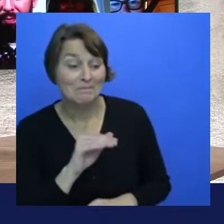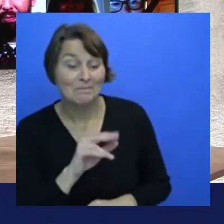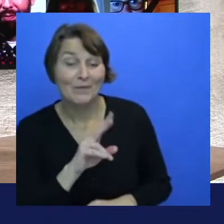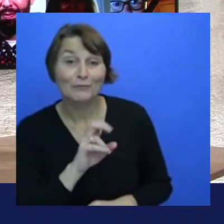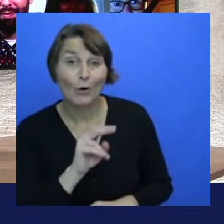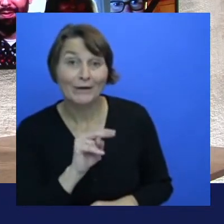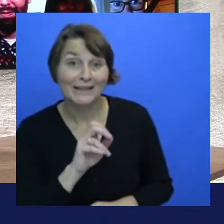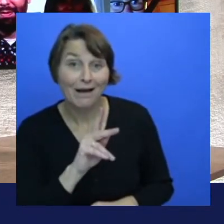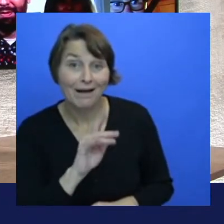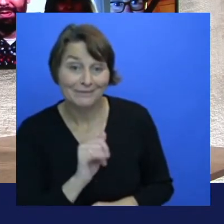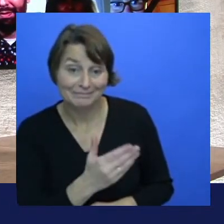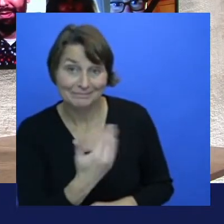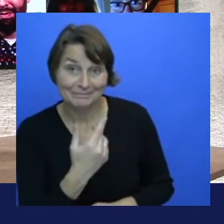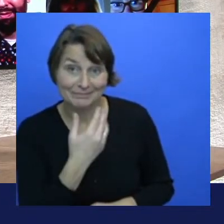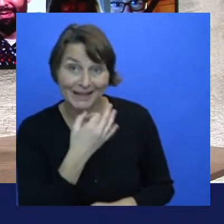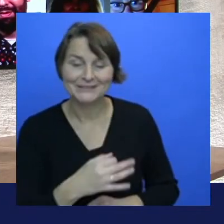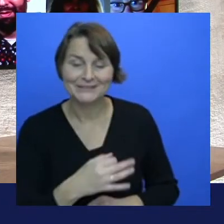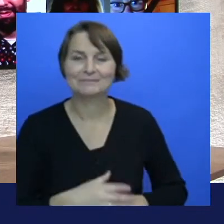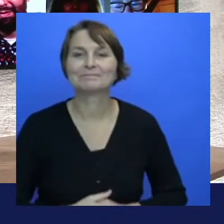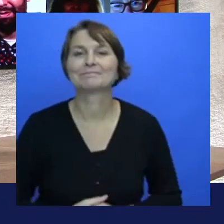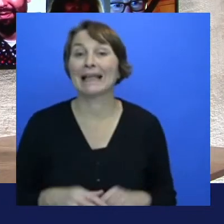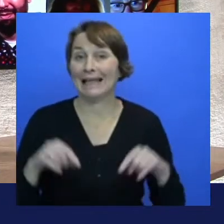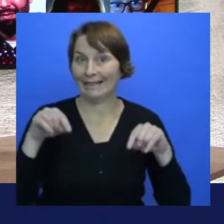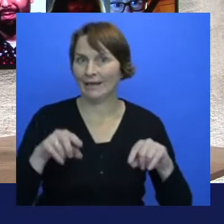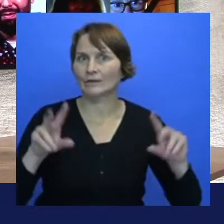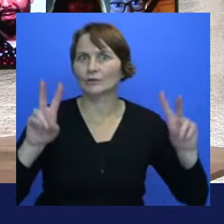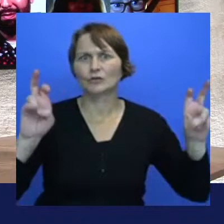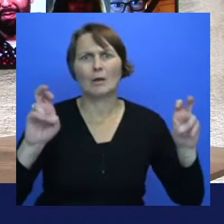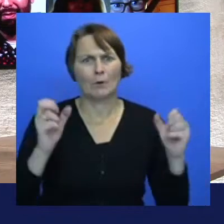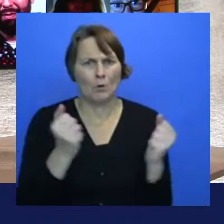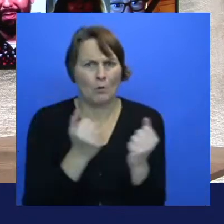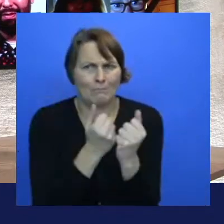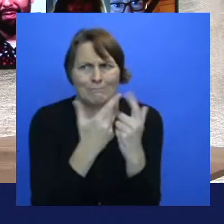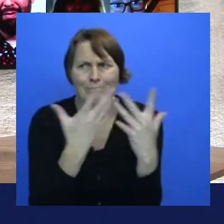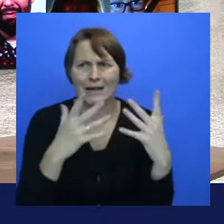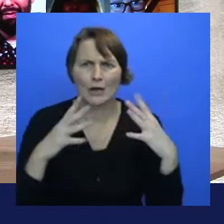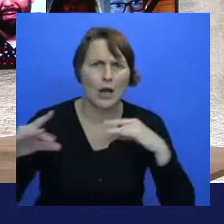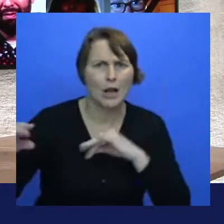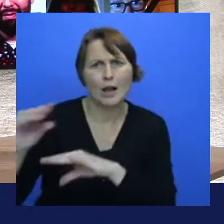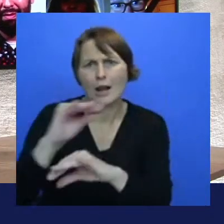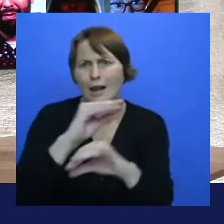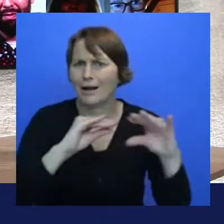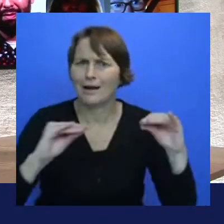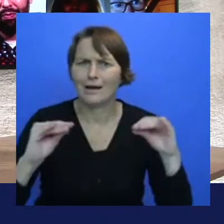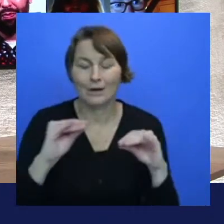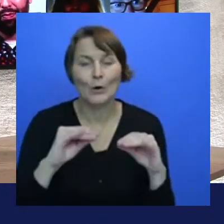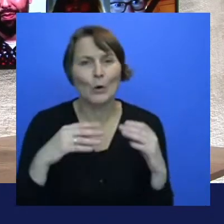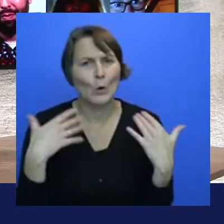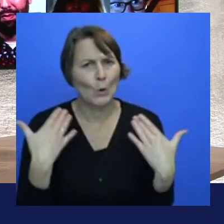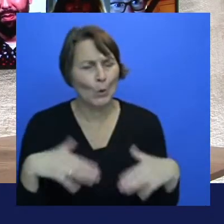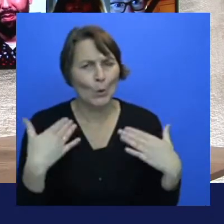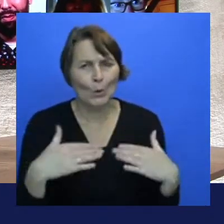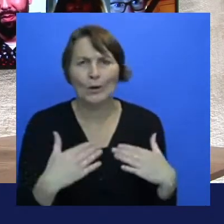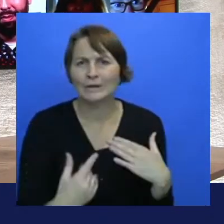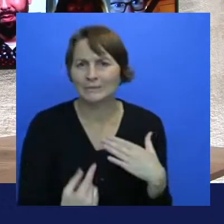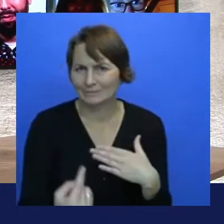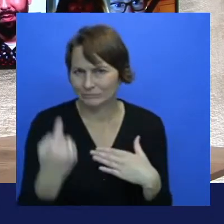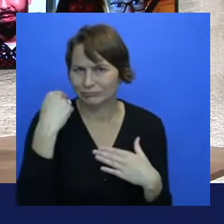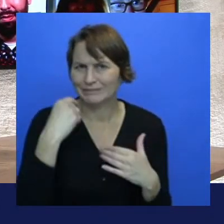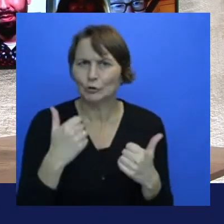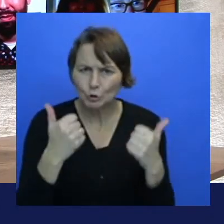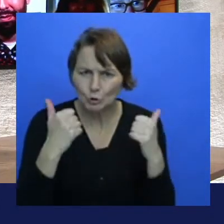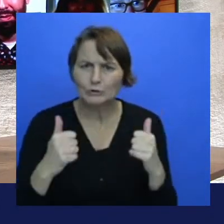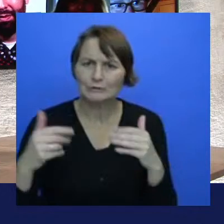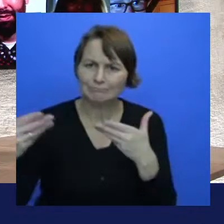Yeah, that topic is really popular right now, and I'm actually super happy about it. We had a table talk discussion